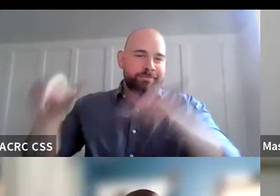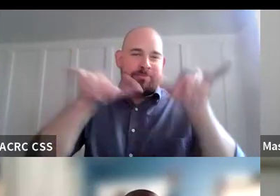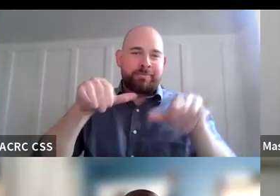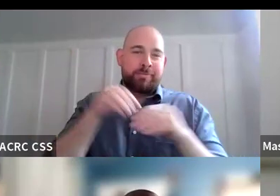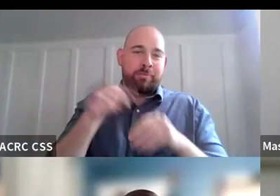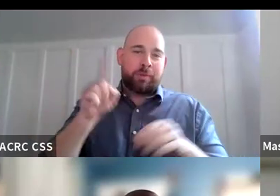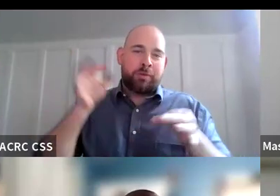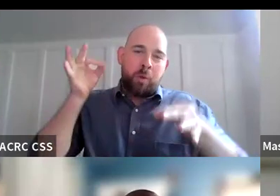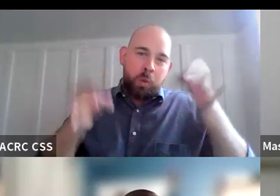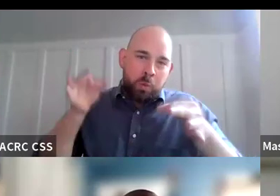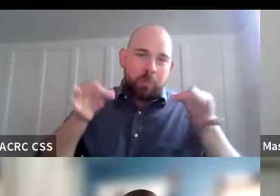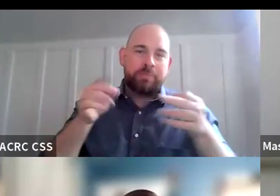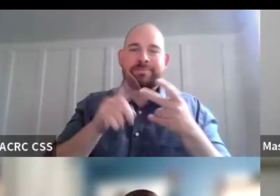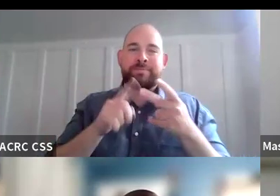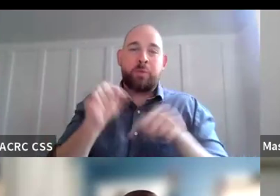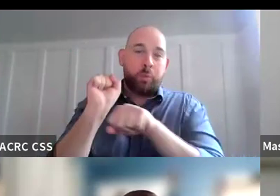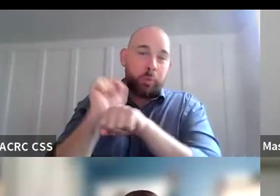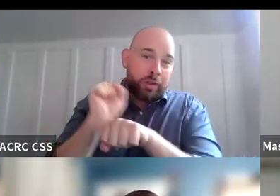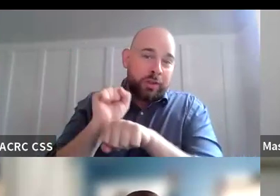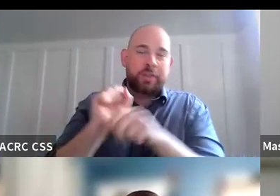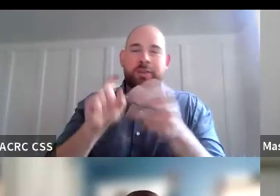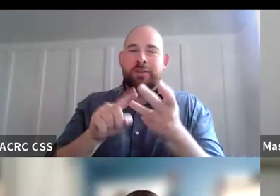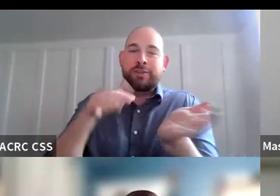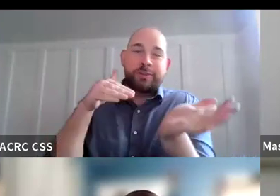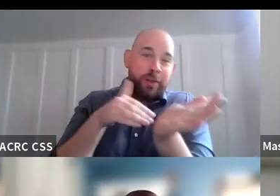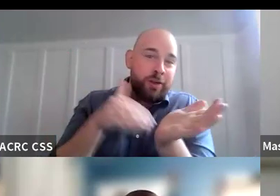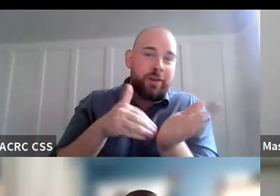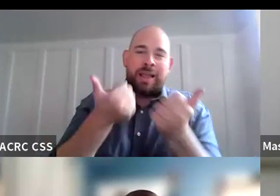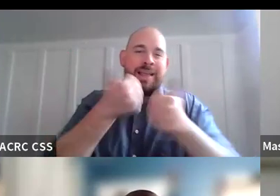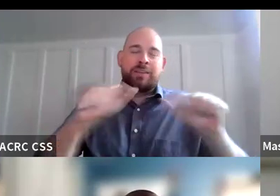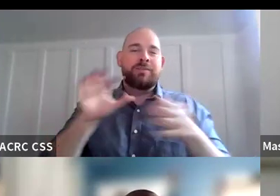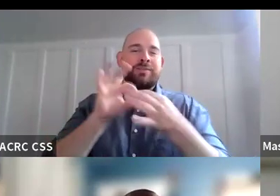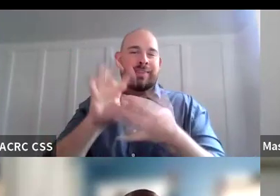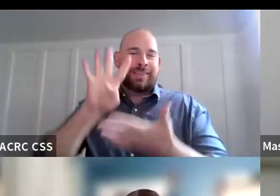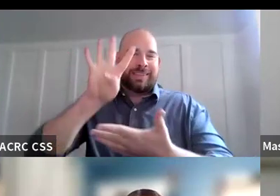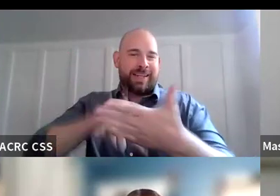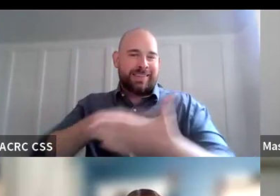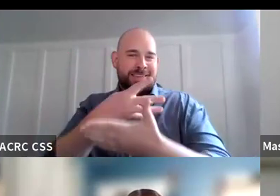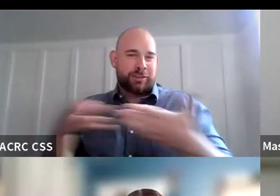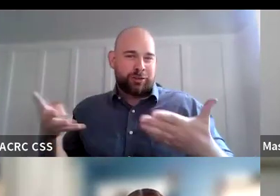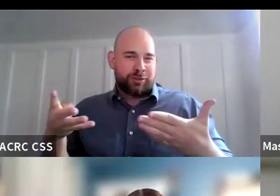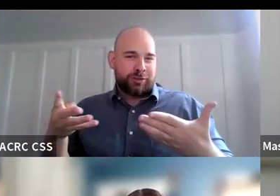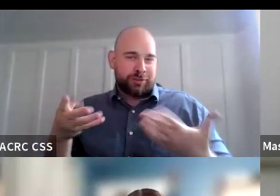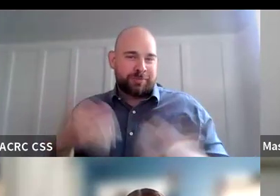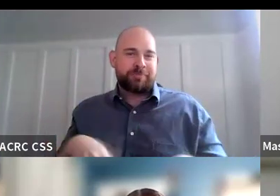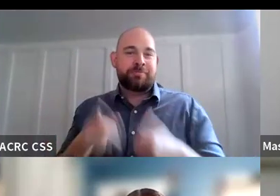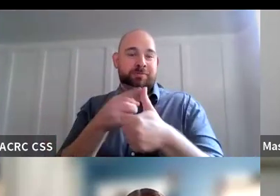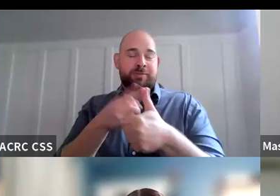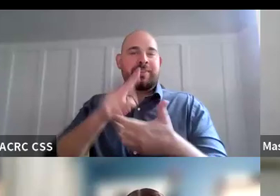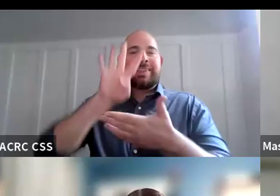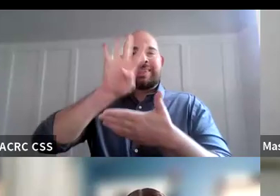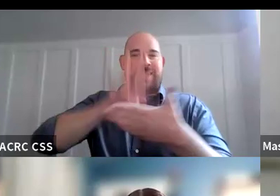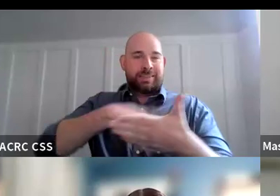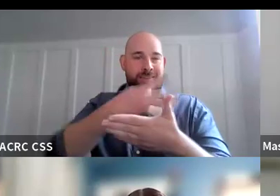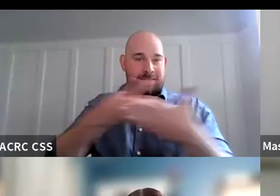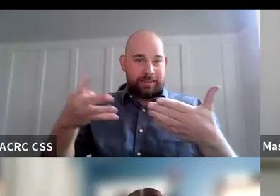them. Um, Typically, right now we have court, work, doctor. We have different, or the signs we have